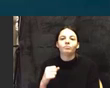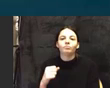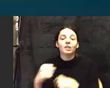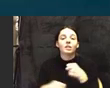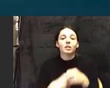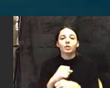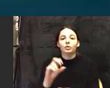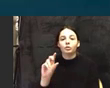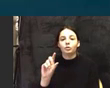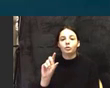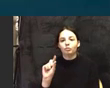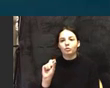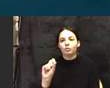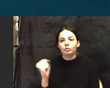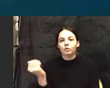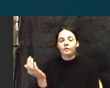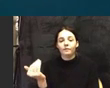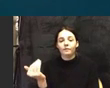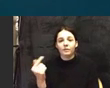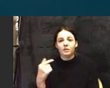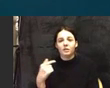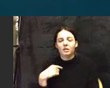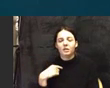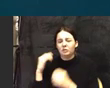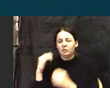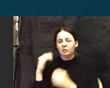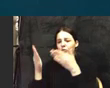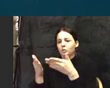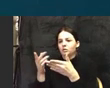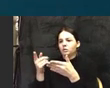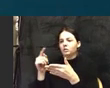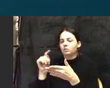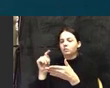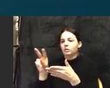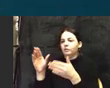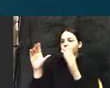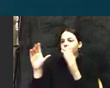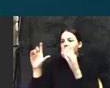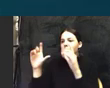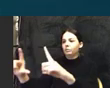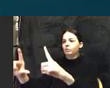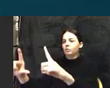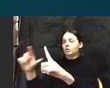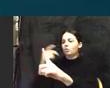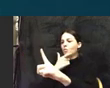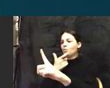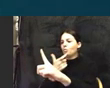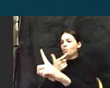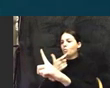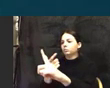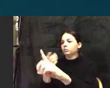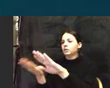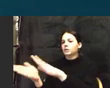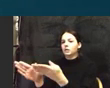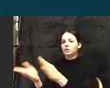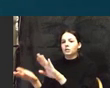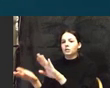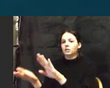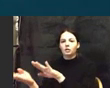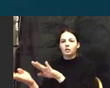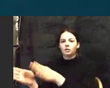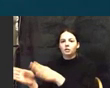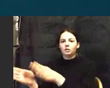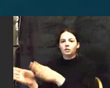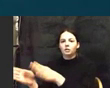television set as I was watching refugees literally dying trying to survive. I was watching